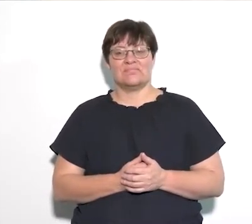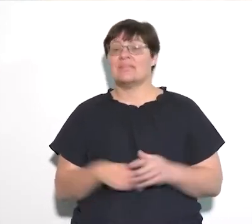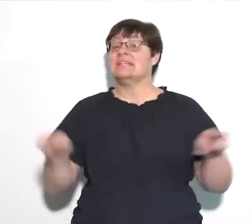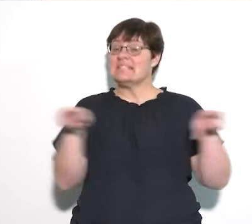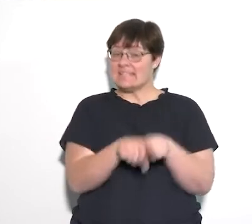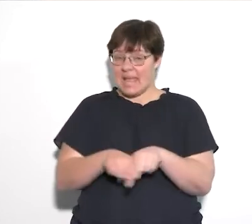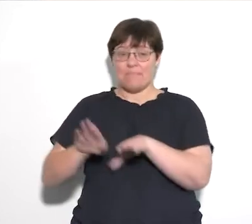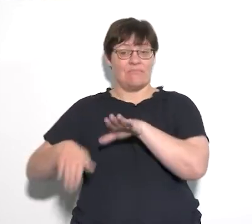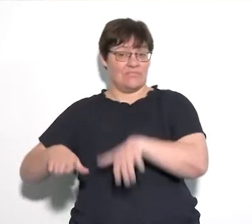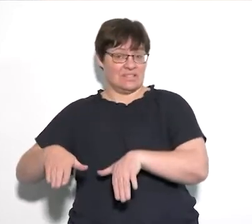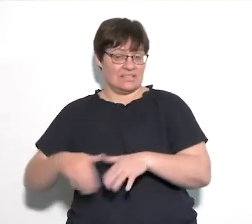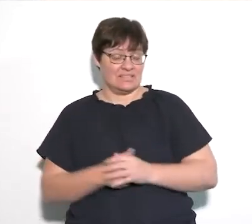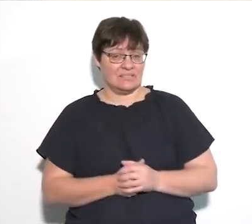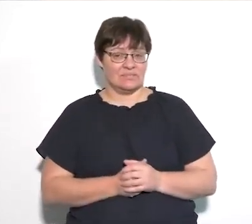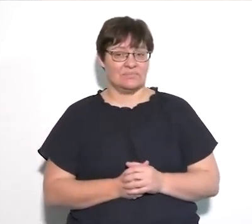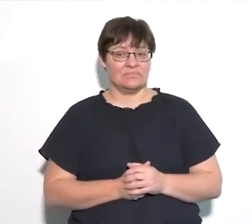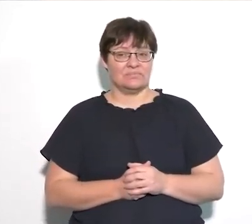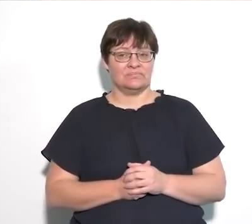Do the same with your feet.